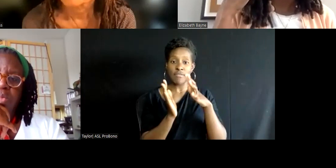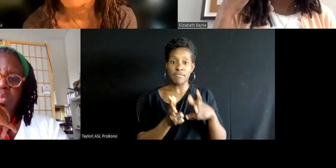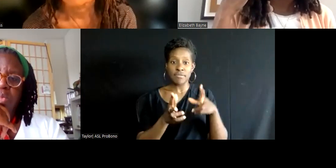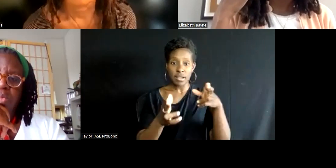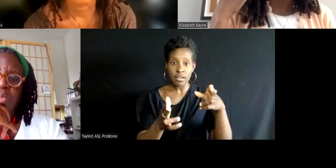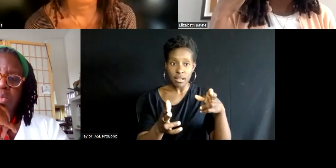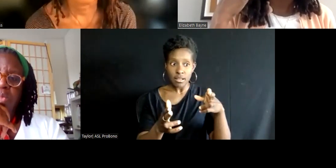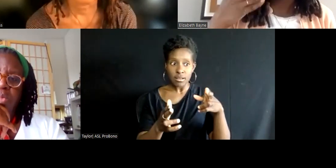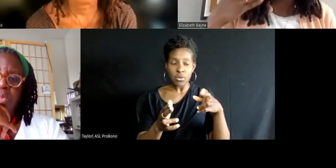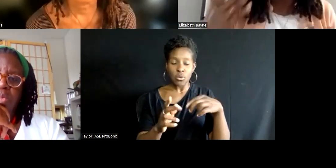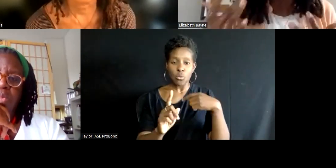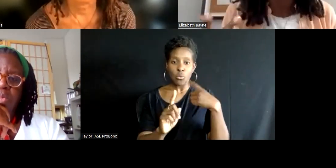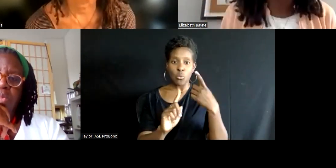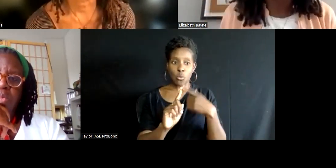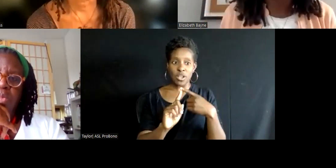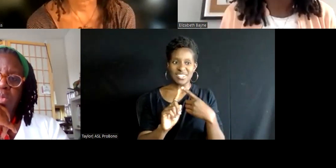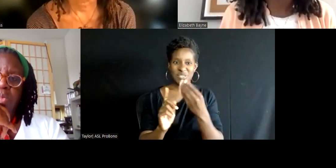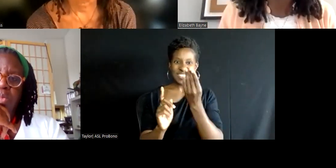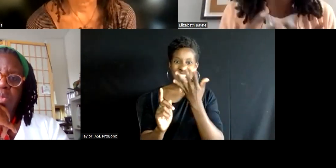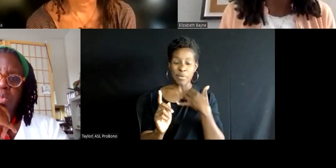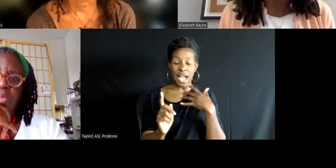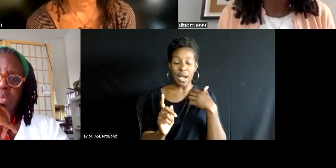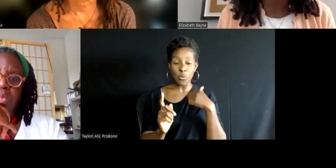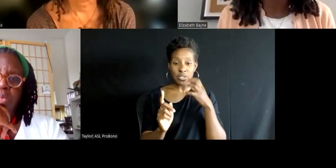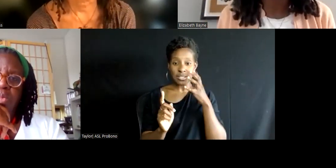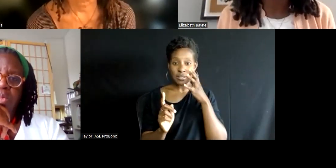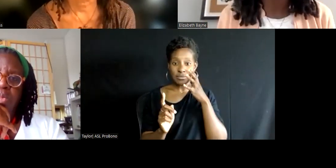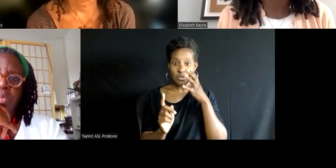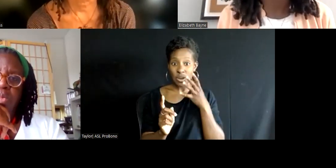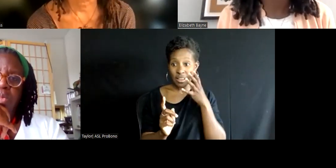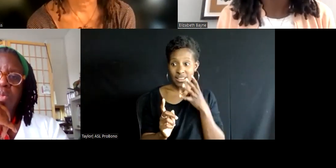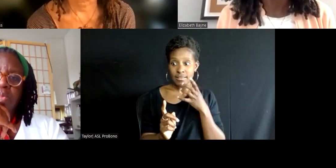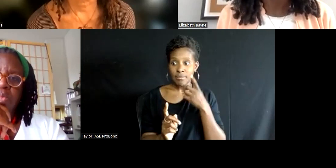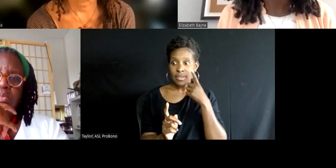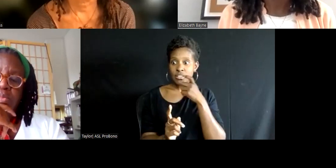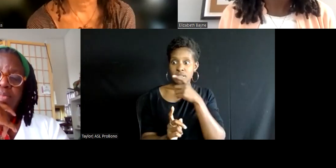tear up when they talked about how Tammy thought that it was going to work out. She didn't know that she was going to be a single parent.